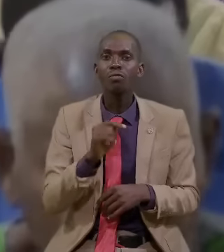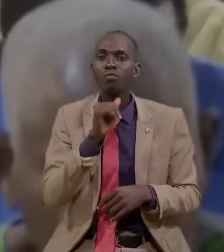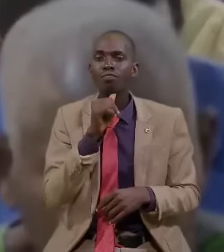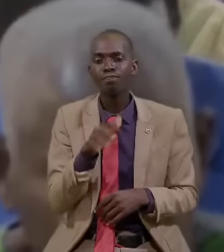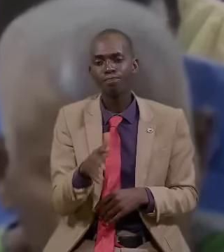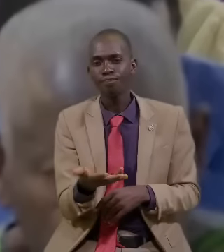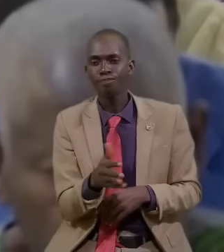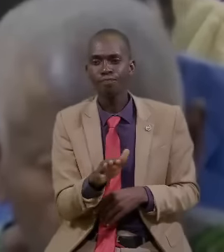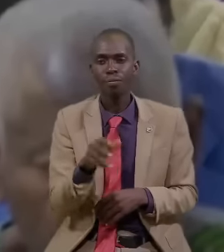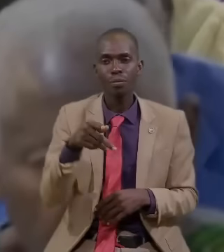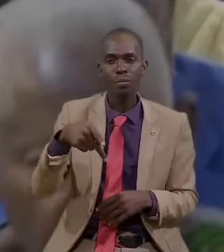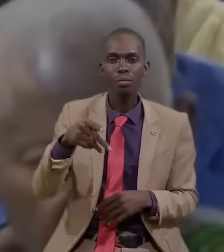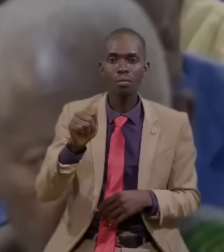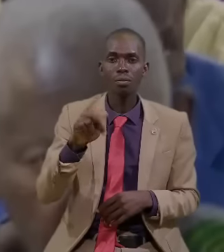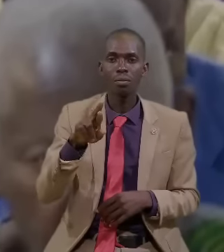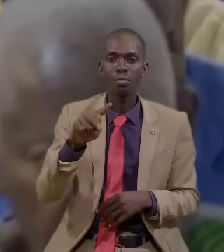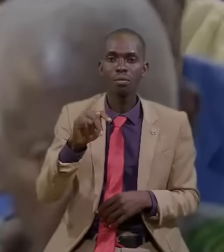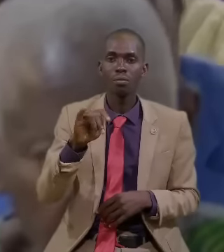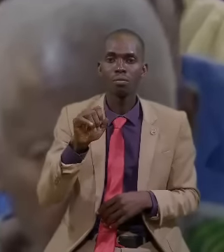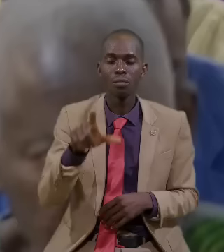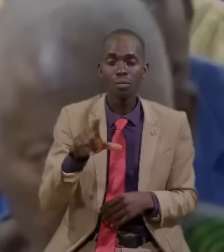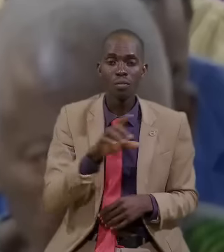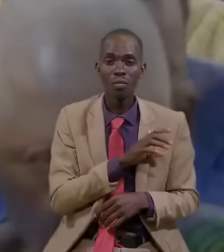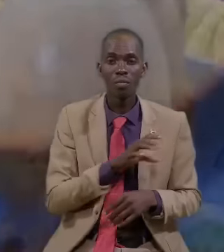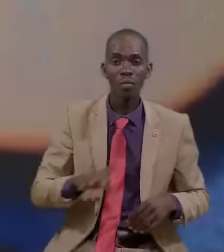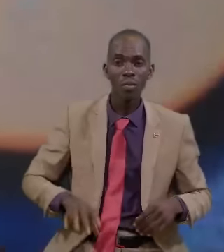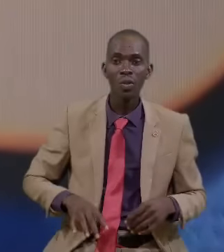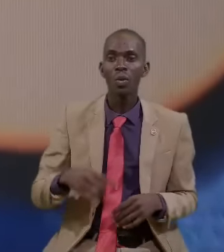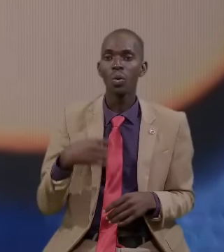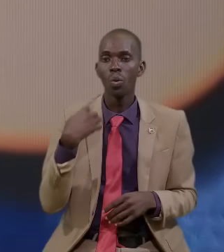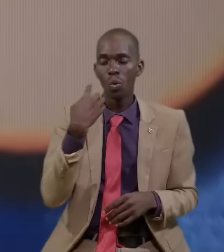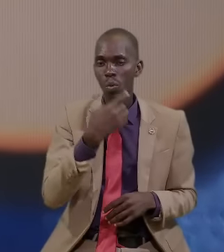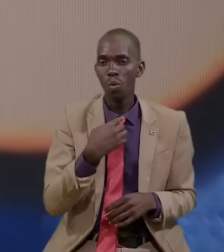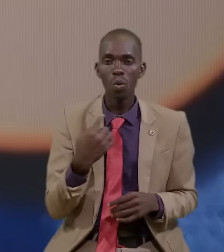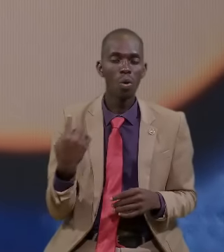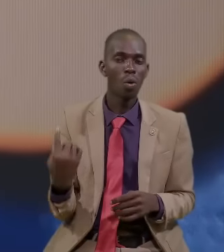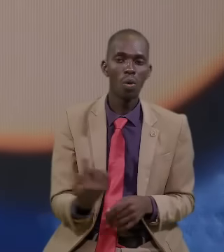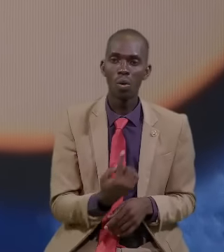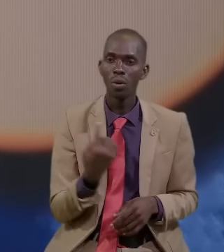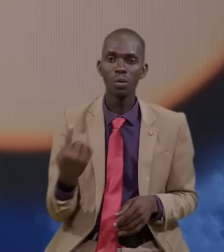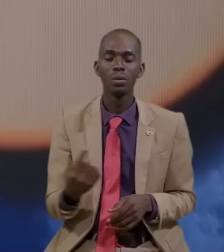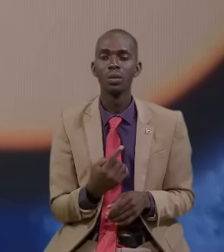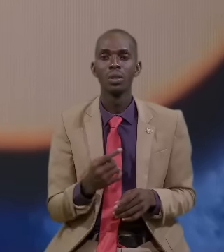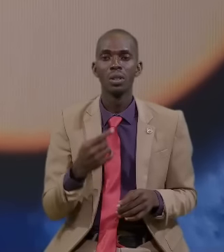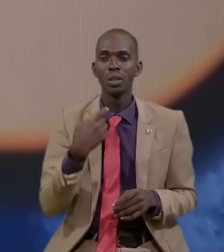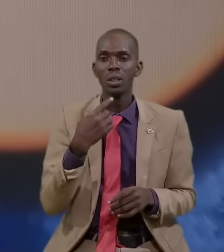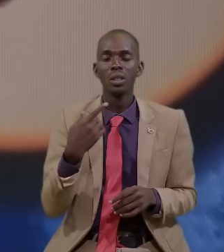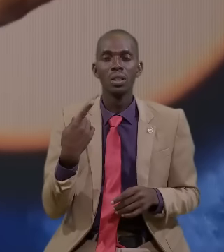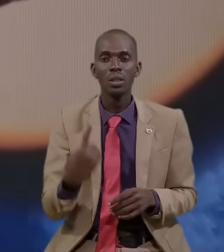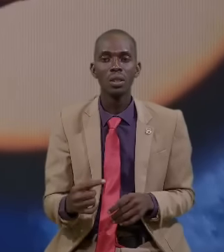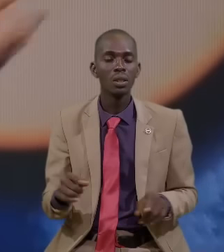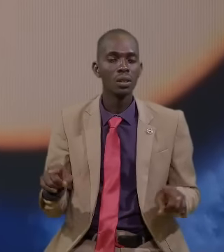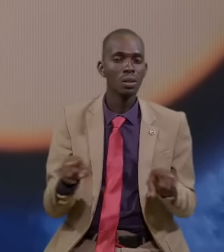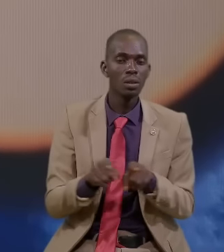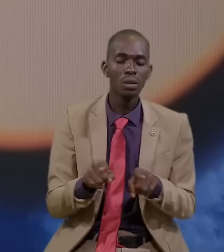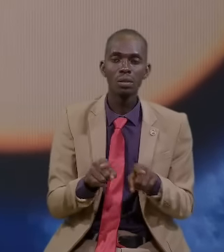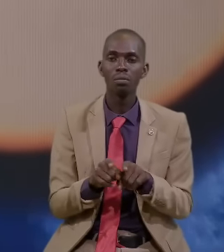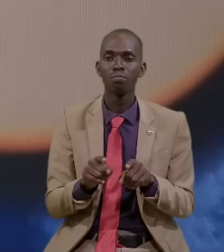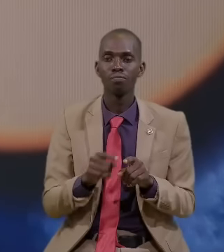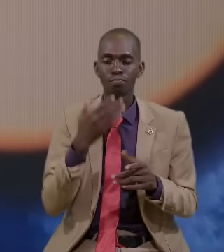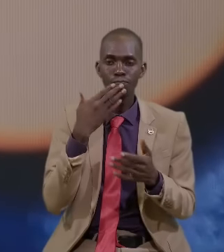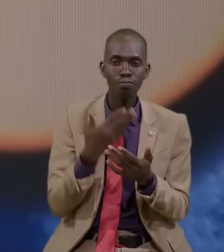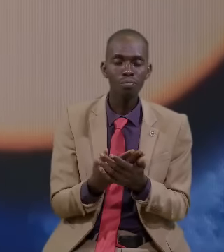always says the same good, positive, practical thing to everyone who